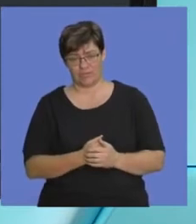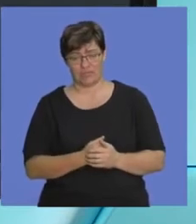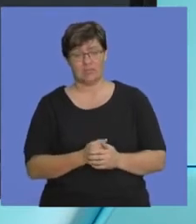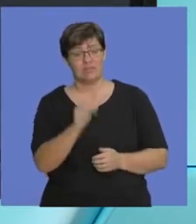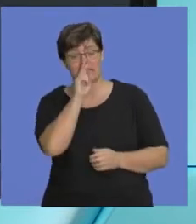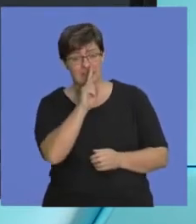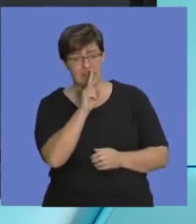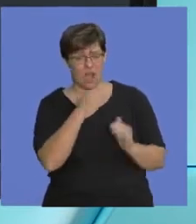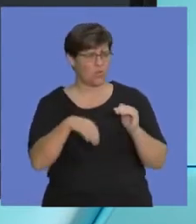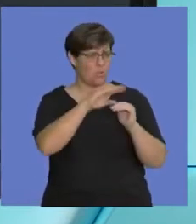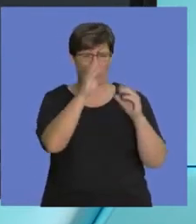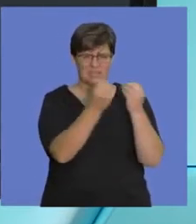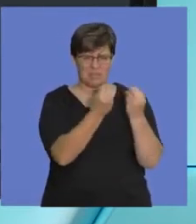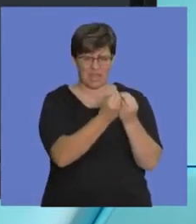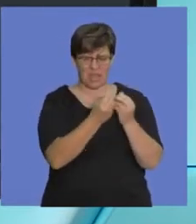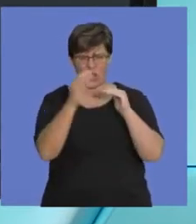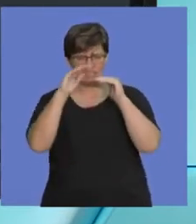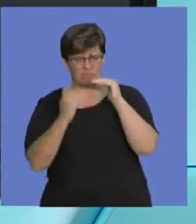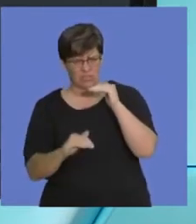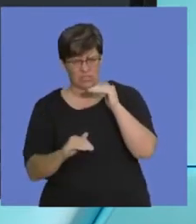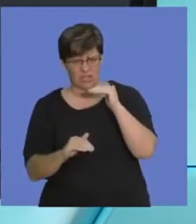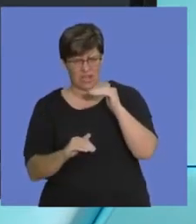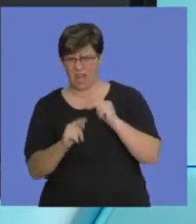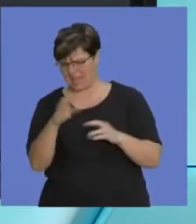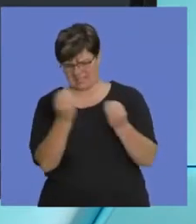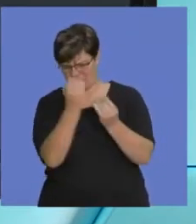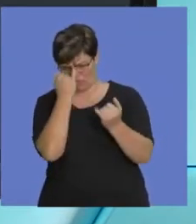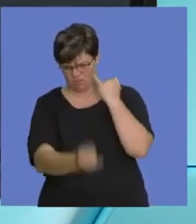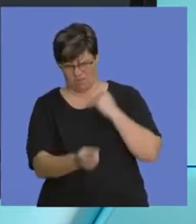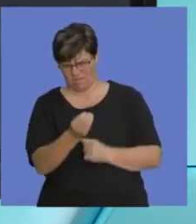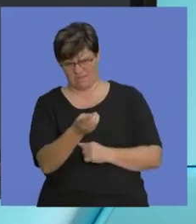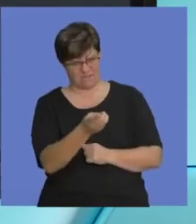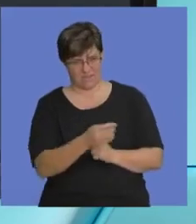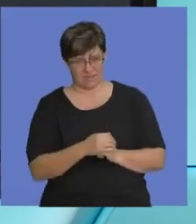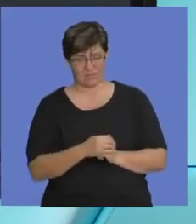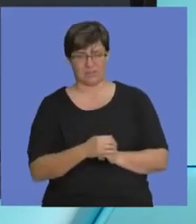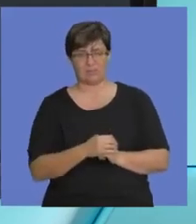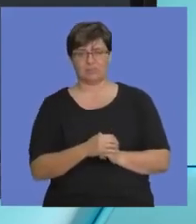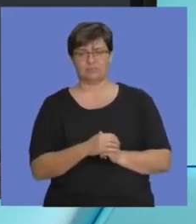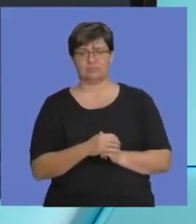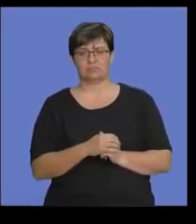basis. So you see compounded something on depreciation, there's something wrong there.